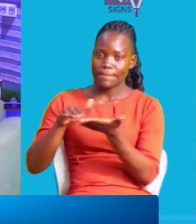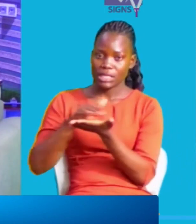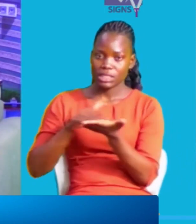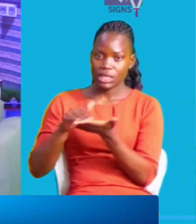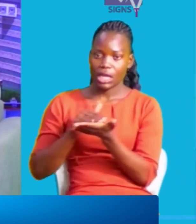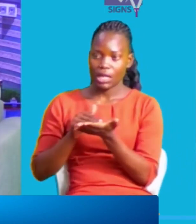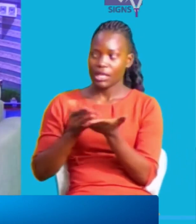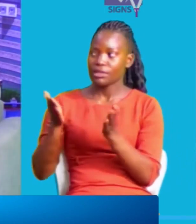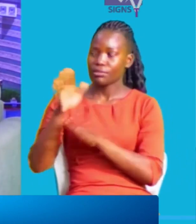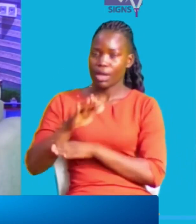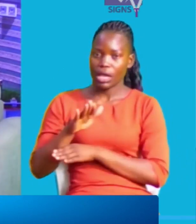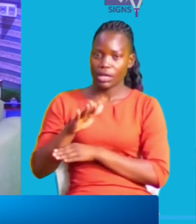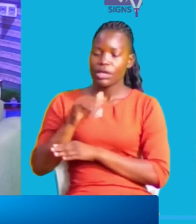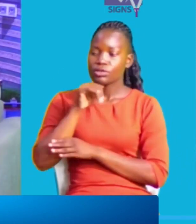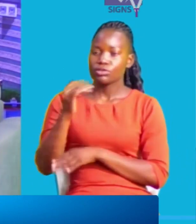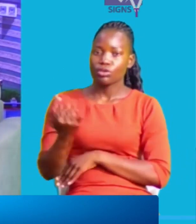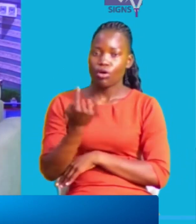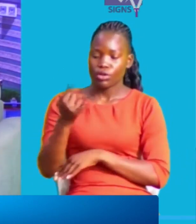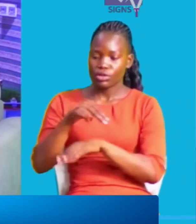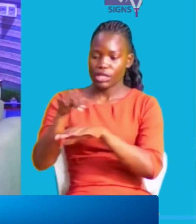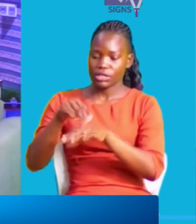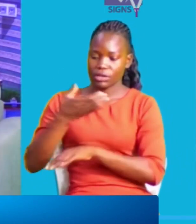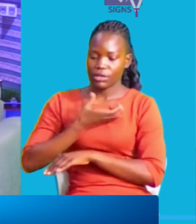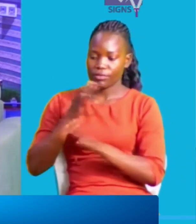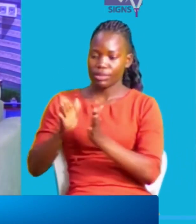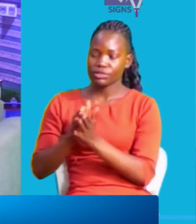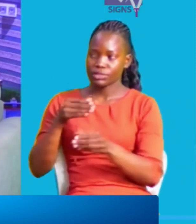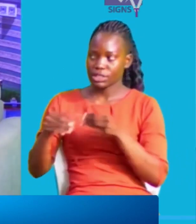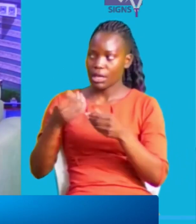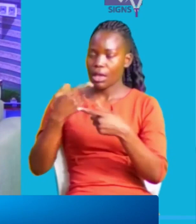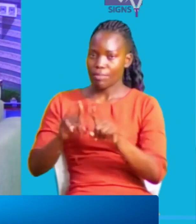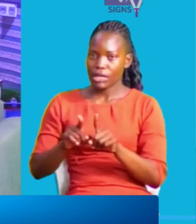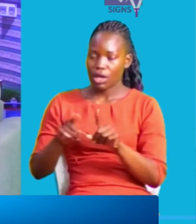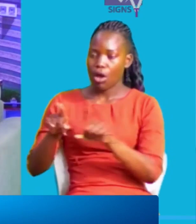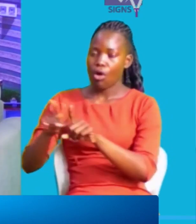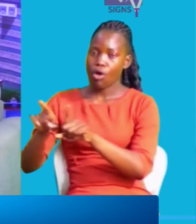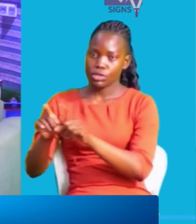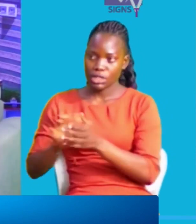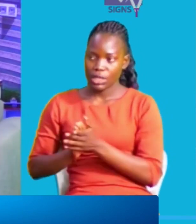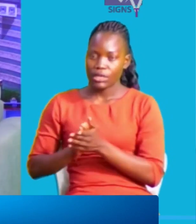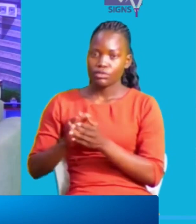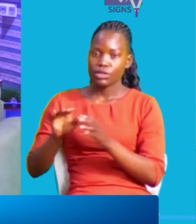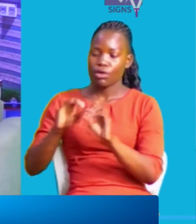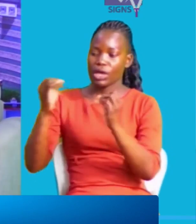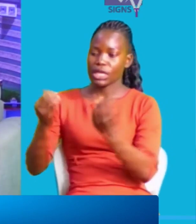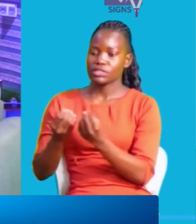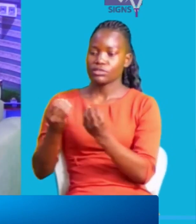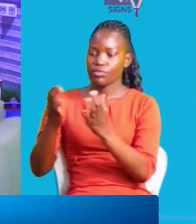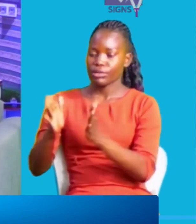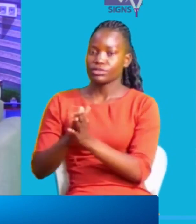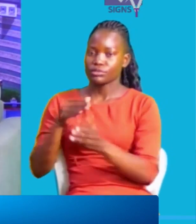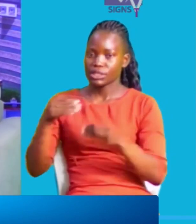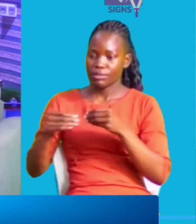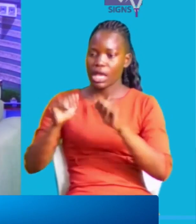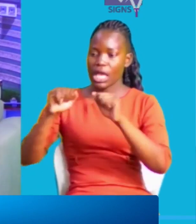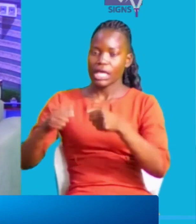ball back to not only the National Council for People with Disabilities, but also to the organizations of people with disabilities. Can